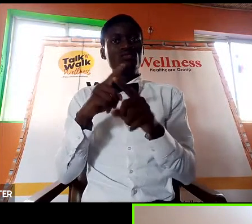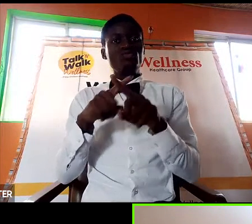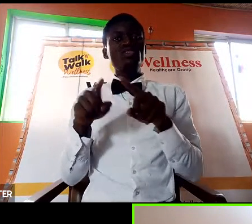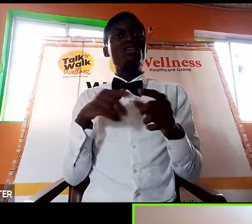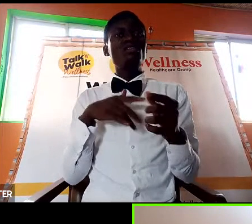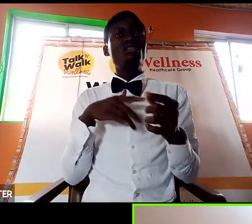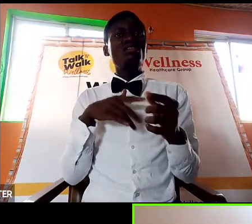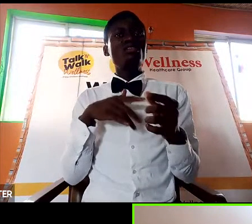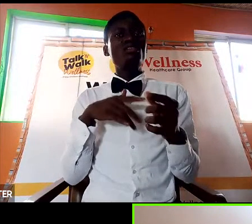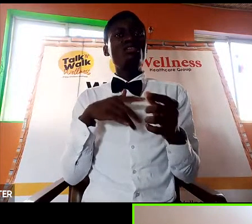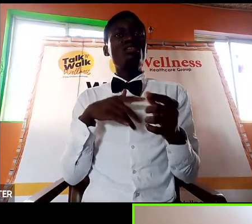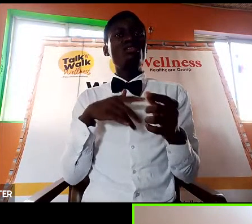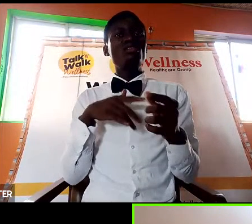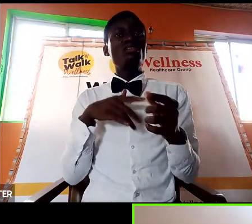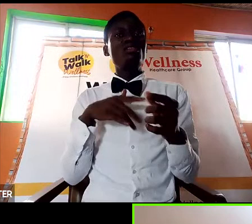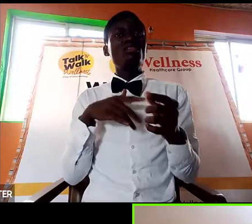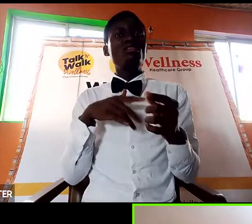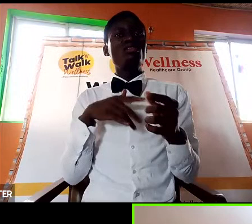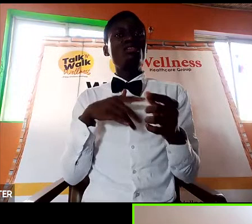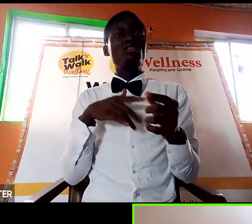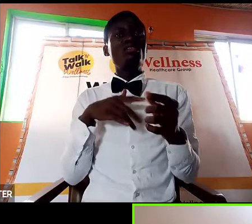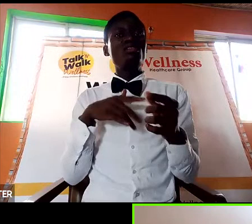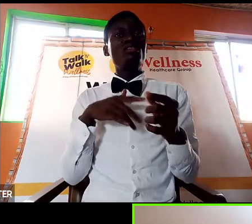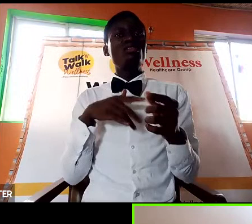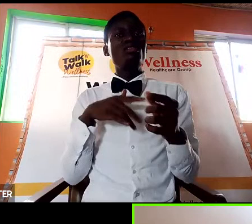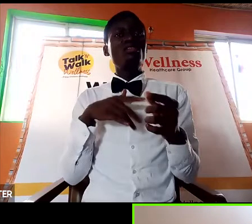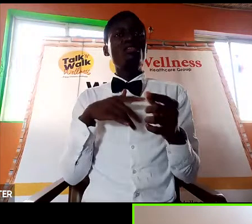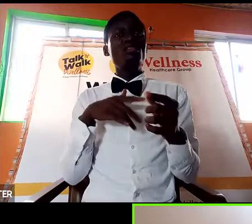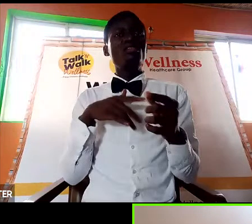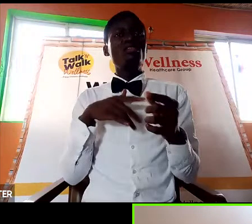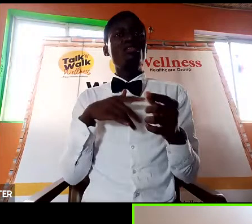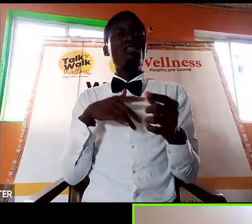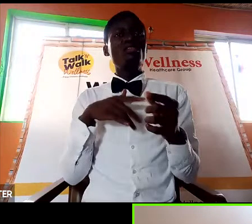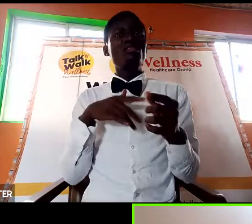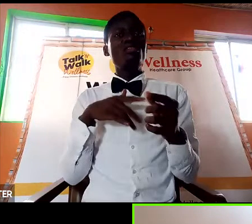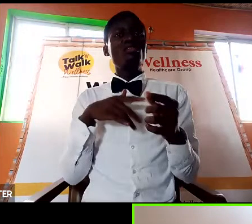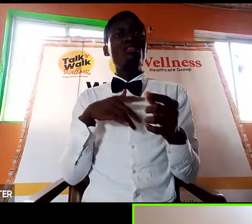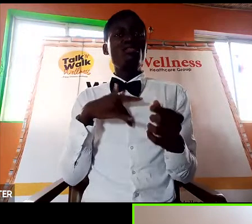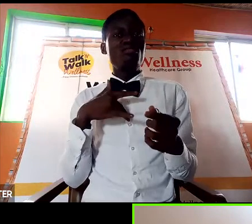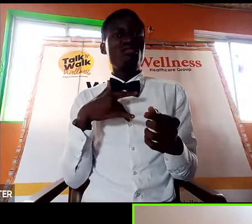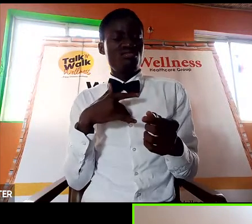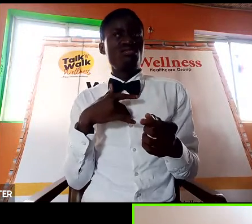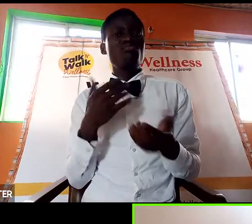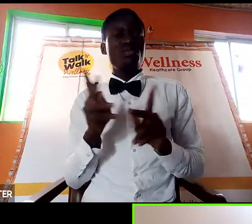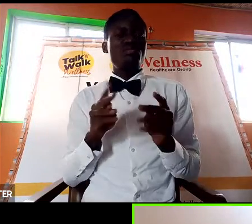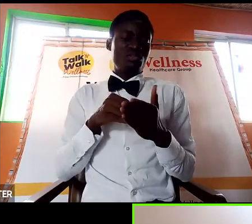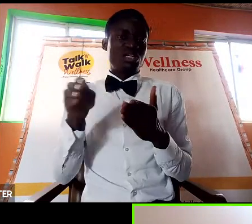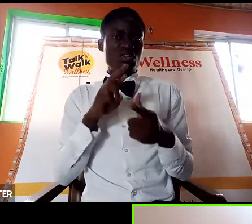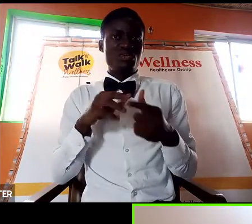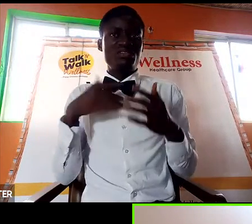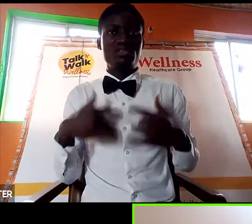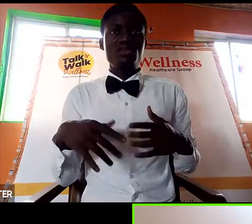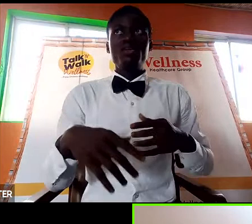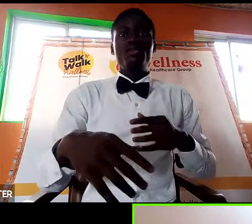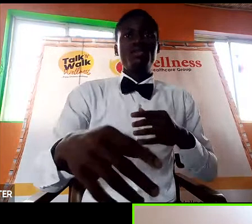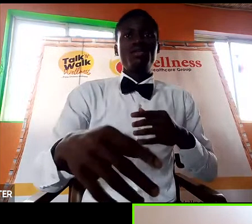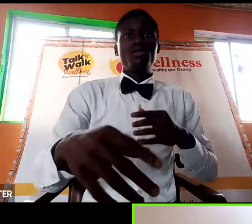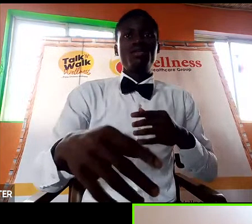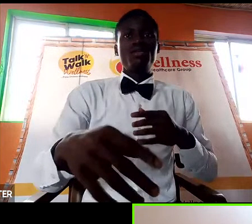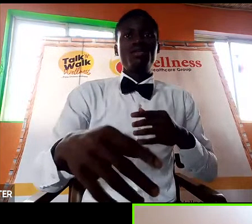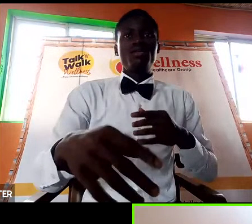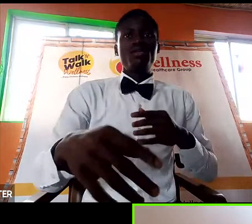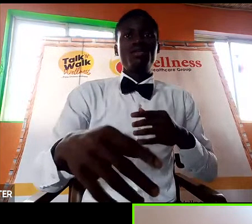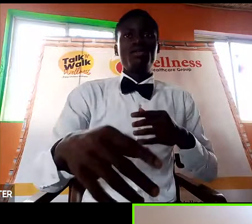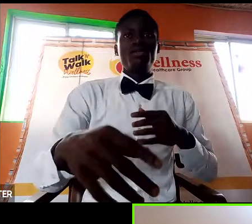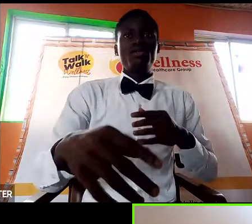feeling unfulfilled in that aspect of your life, and then you don't look forward to having sex is very high. And of course, when you have sex, you